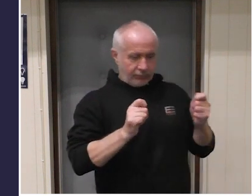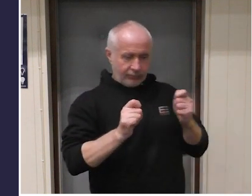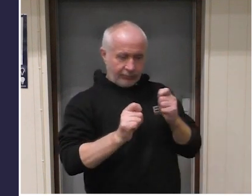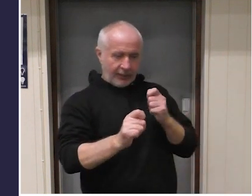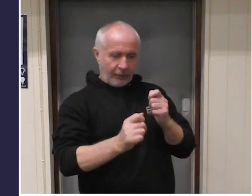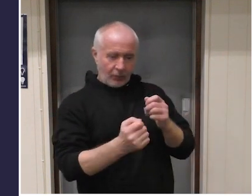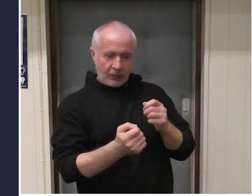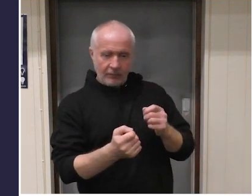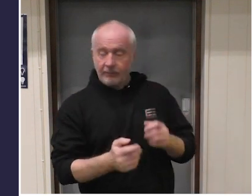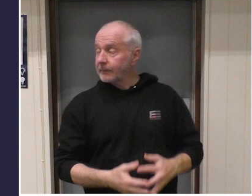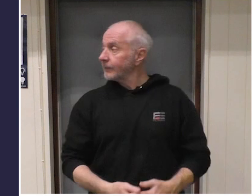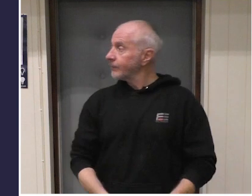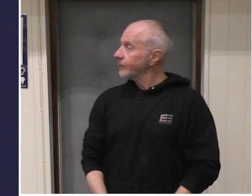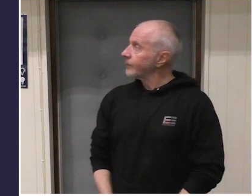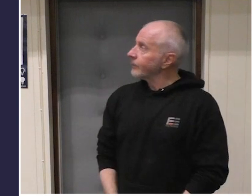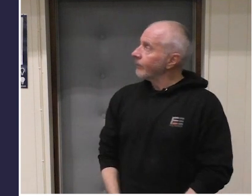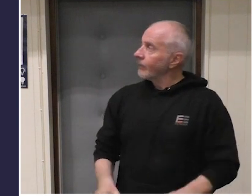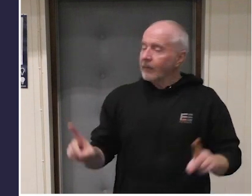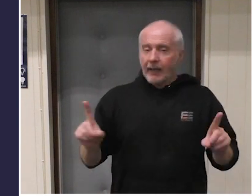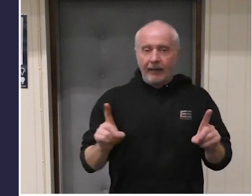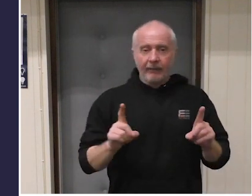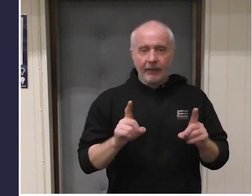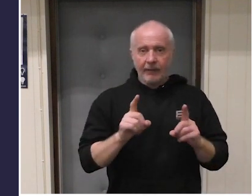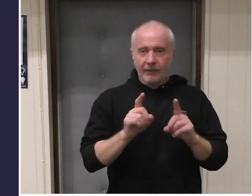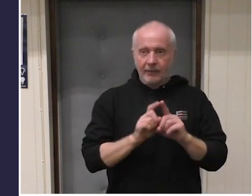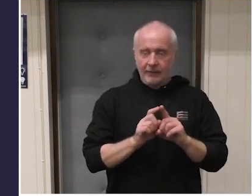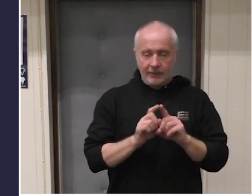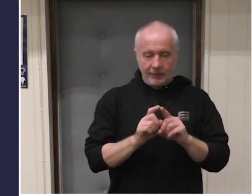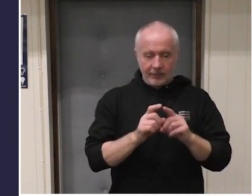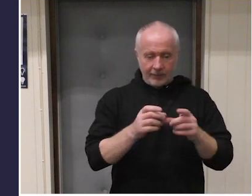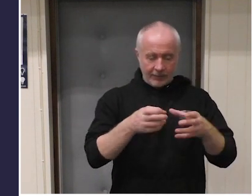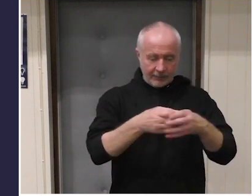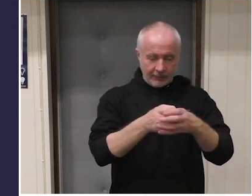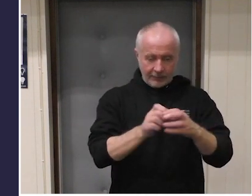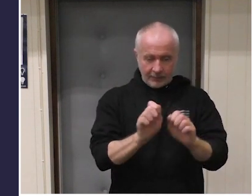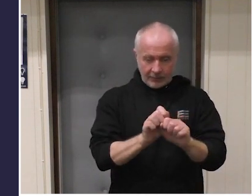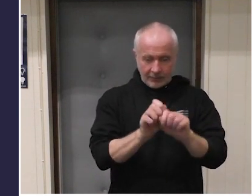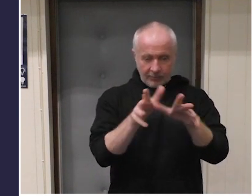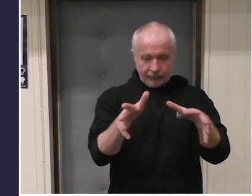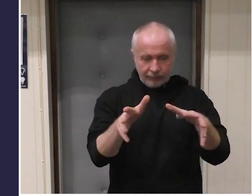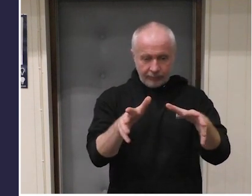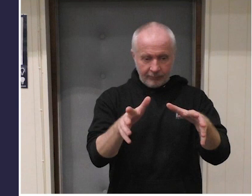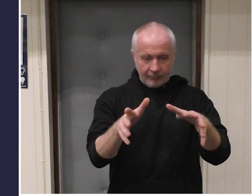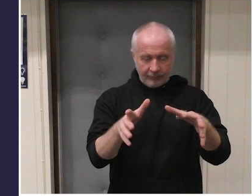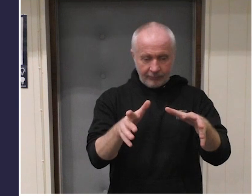actually, what happens is there's branching. Yep? Organisms split and they branch, and they're correlated.